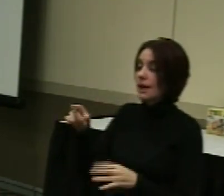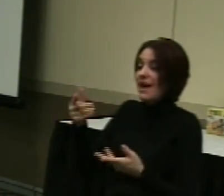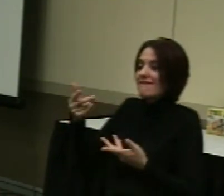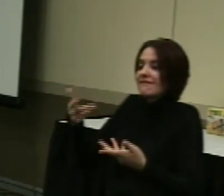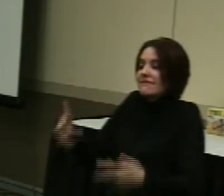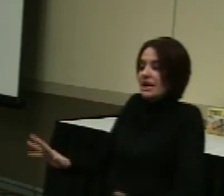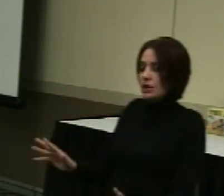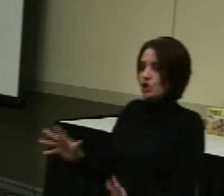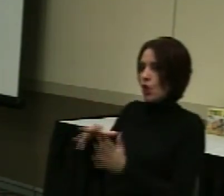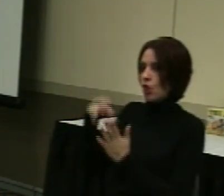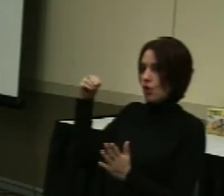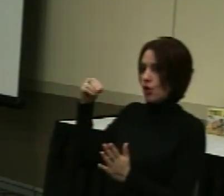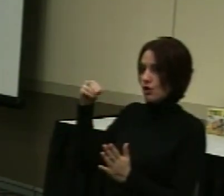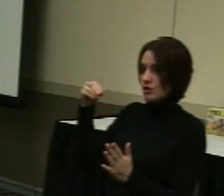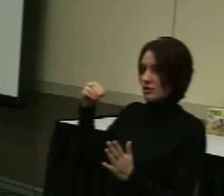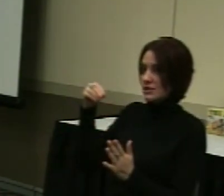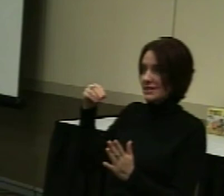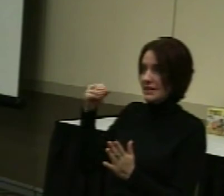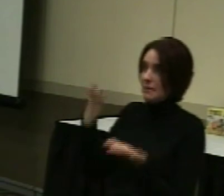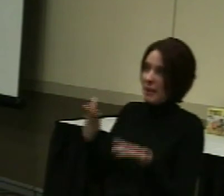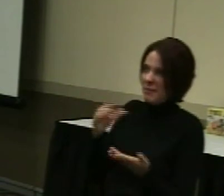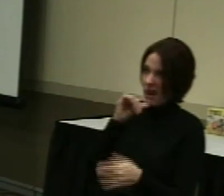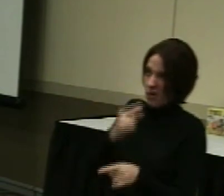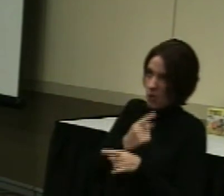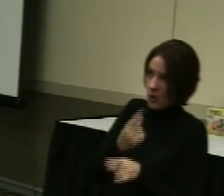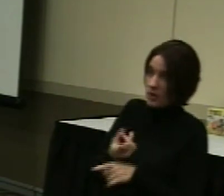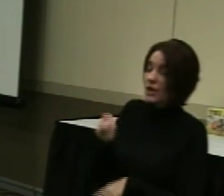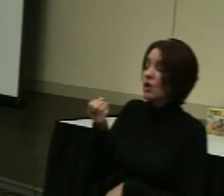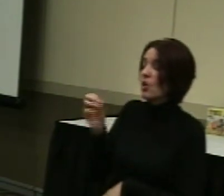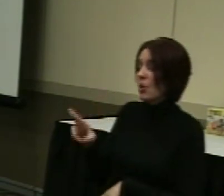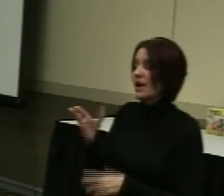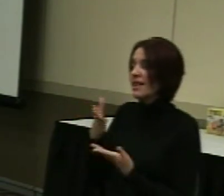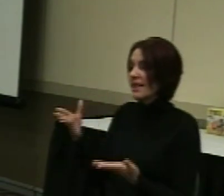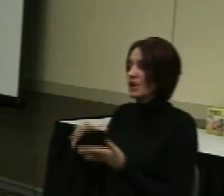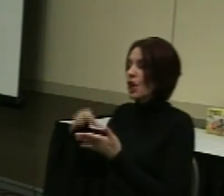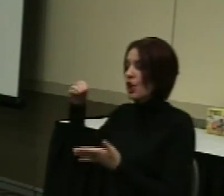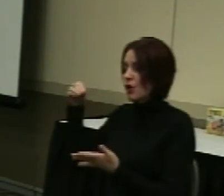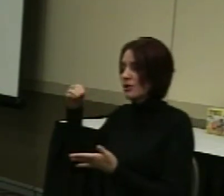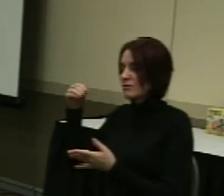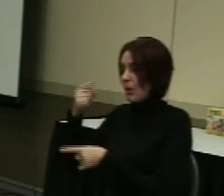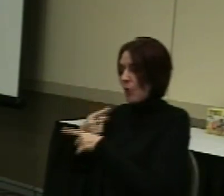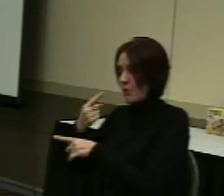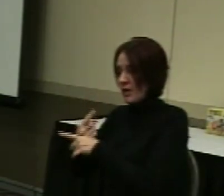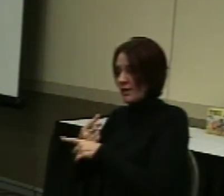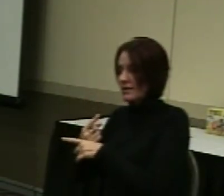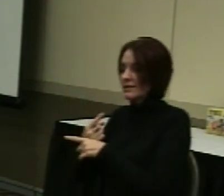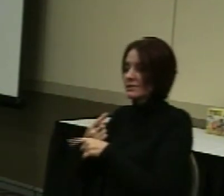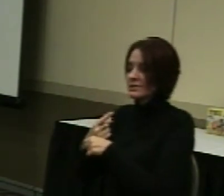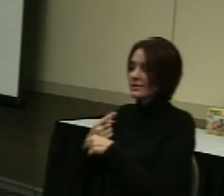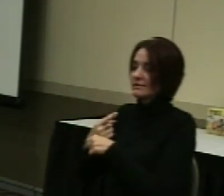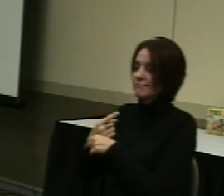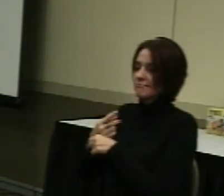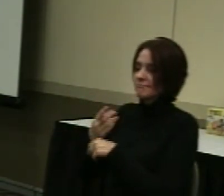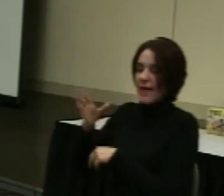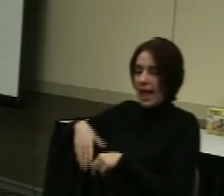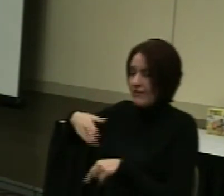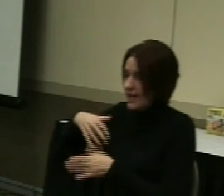learned inappropriately maybe, or the kinds of things they need to learn that they have not yet learned at